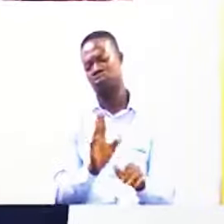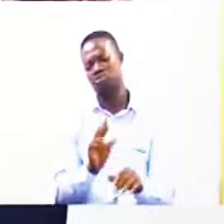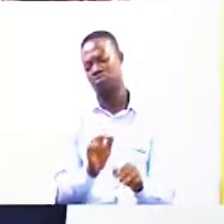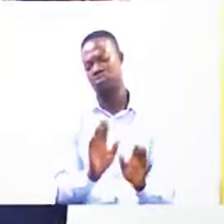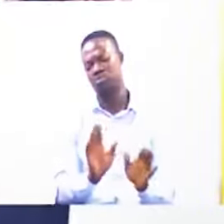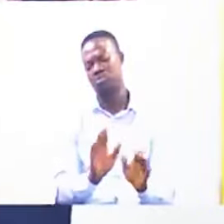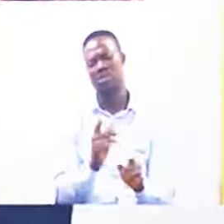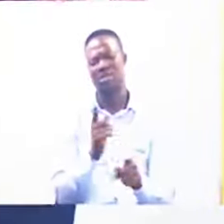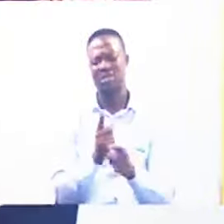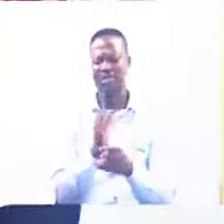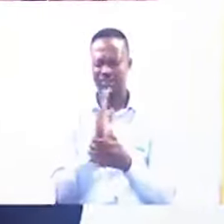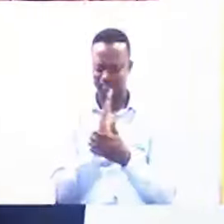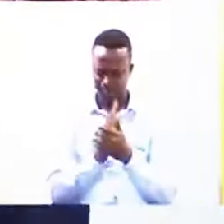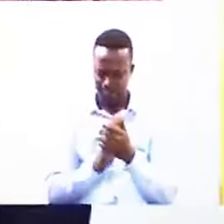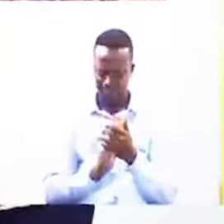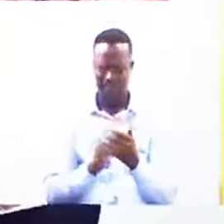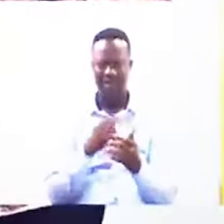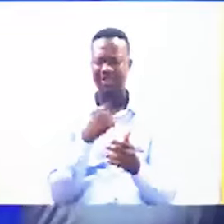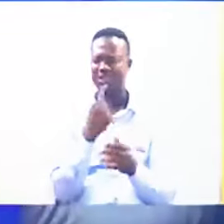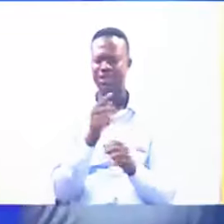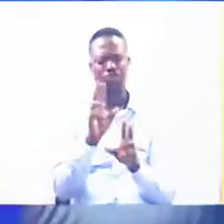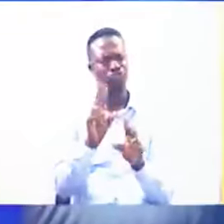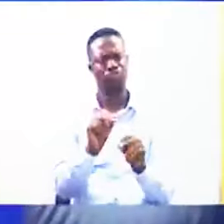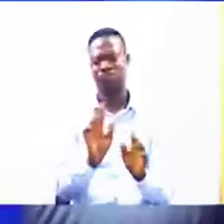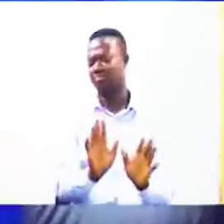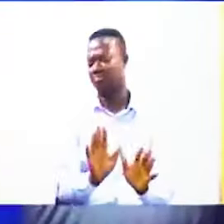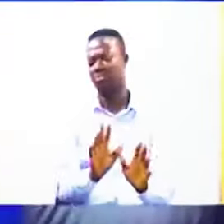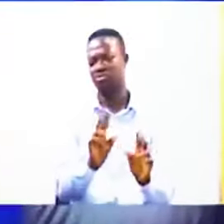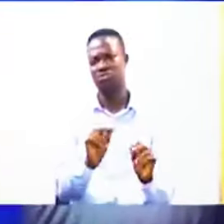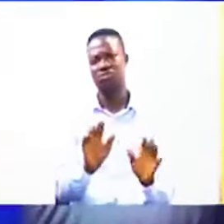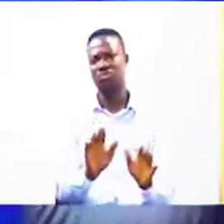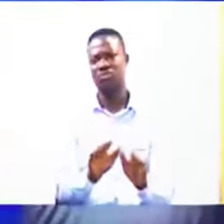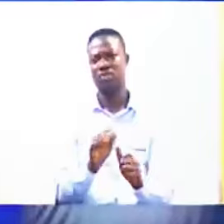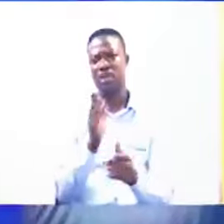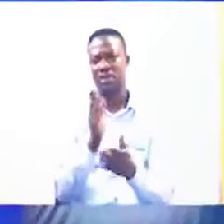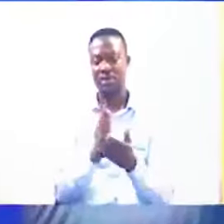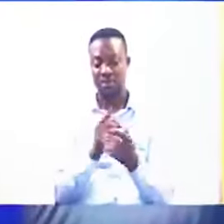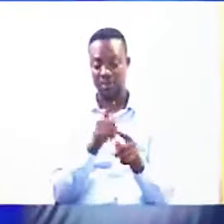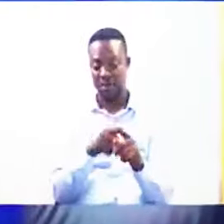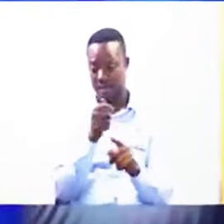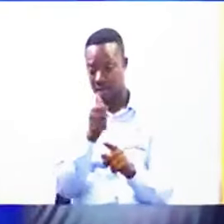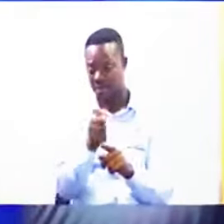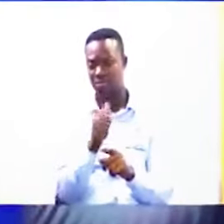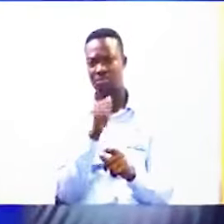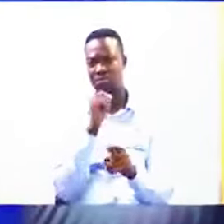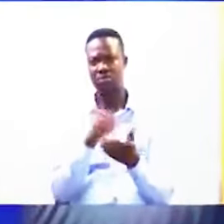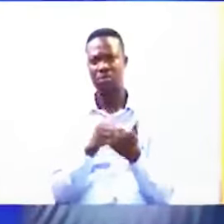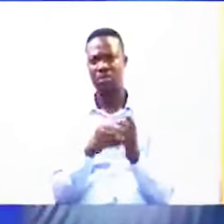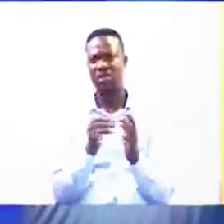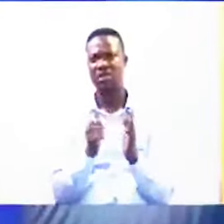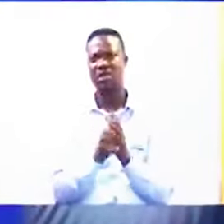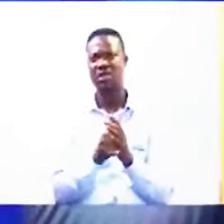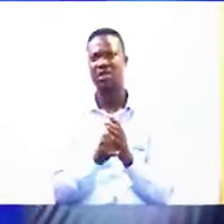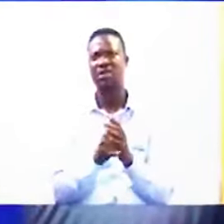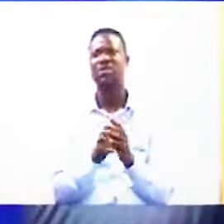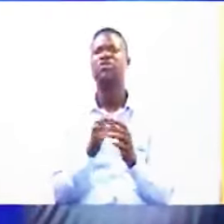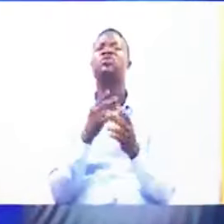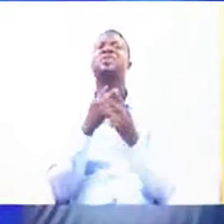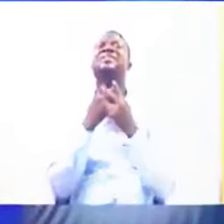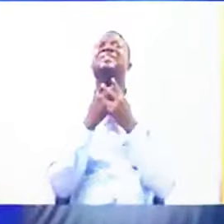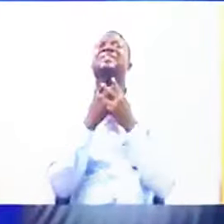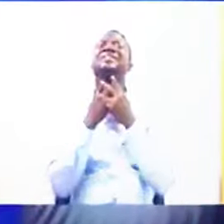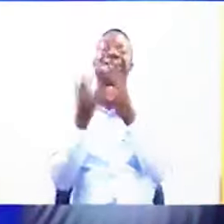Just a gentle answer. But it does not mean that because you did not shout,